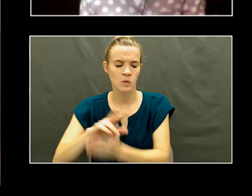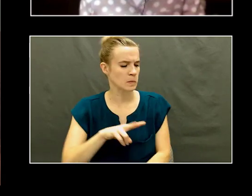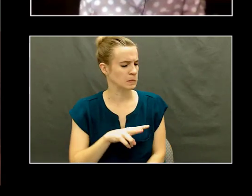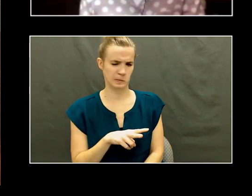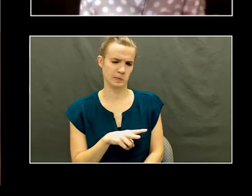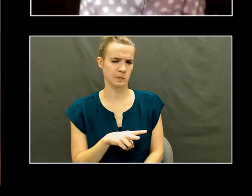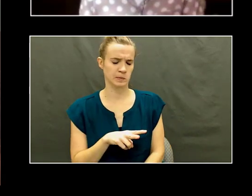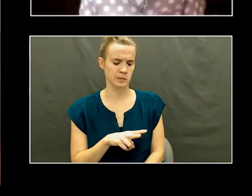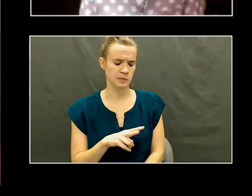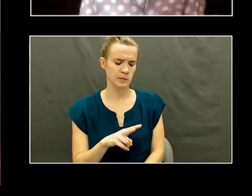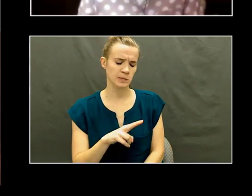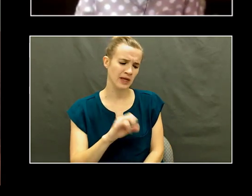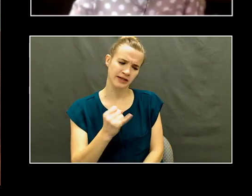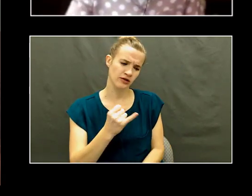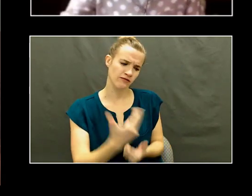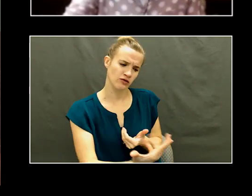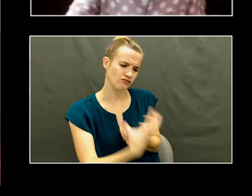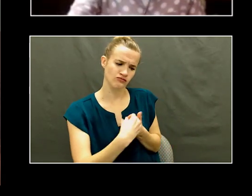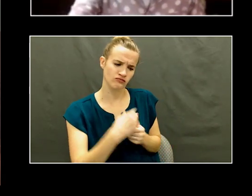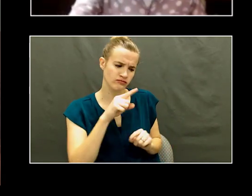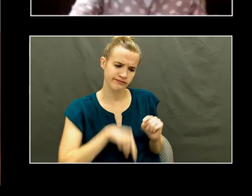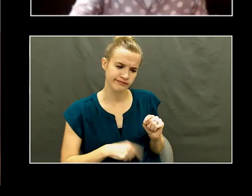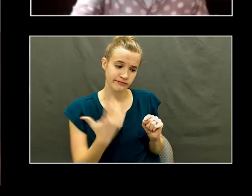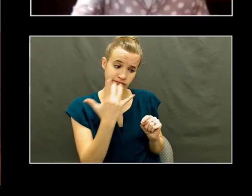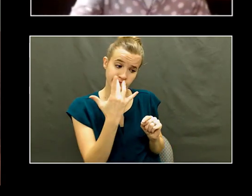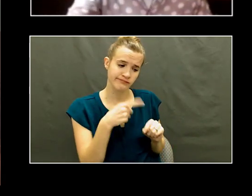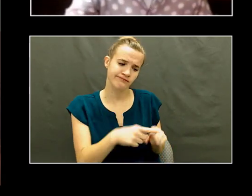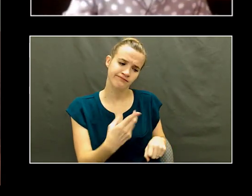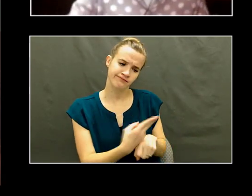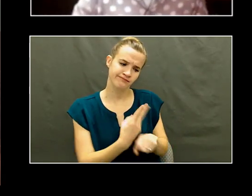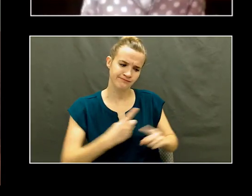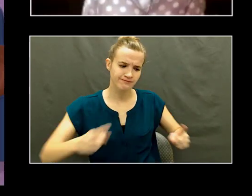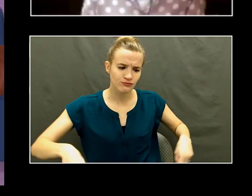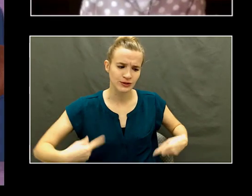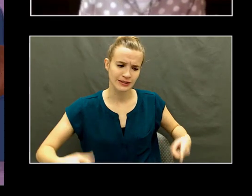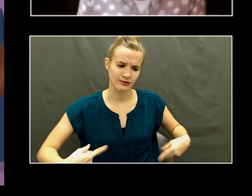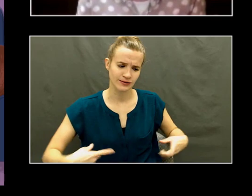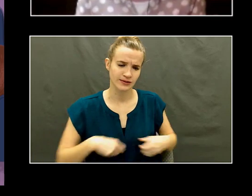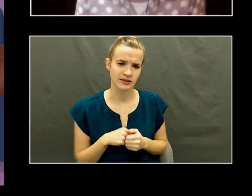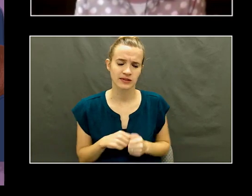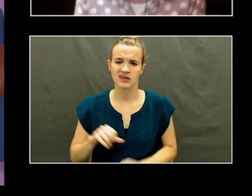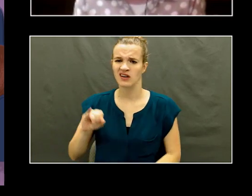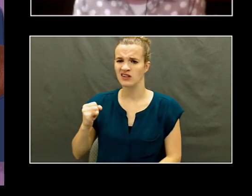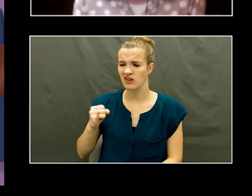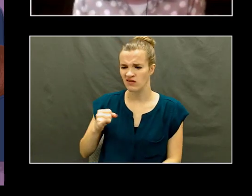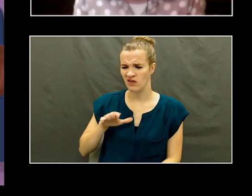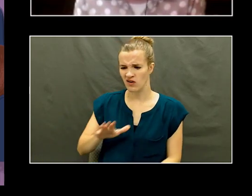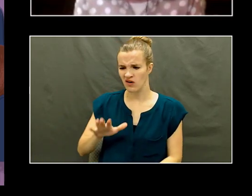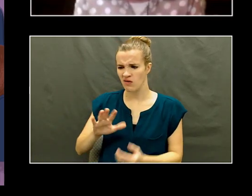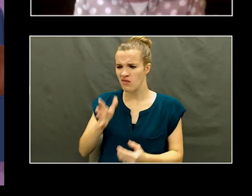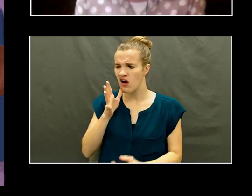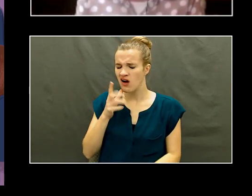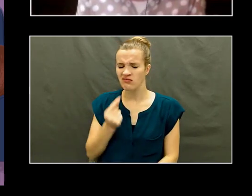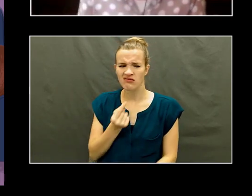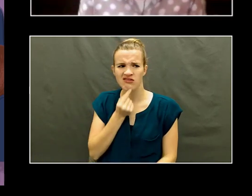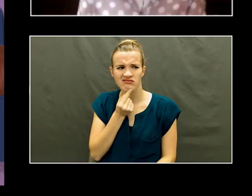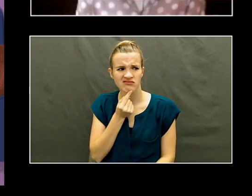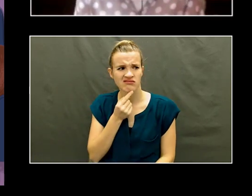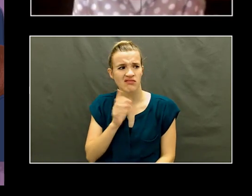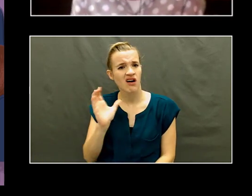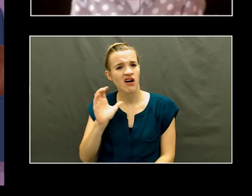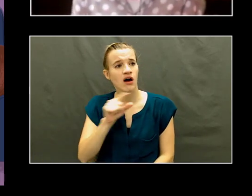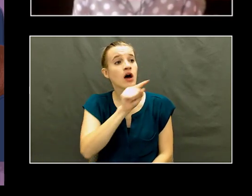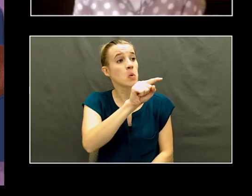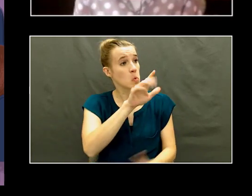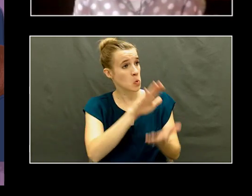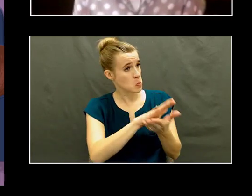Jennifer doesn't belong there because she uses a wheelchair. Instead, Jennifer and her mom find a different school that says she